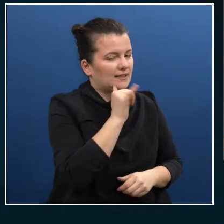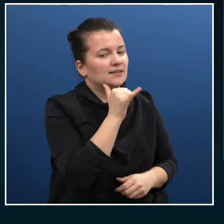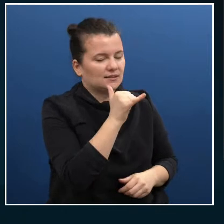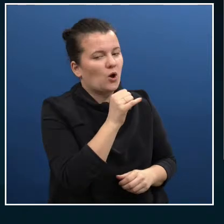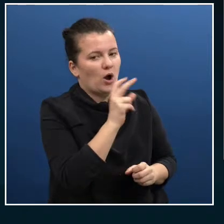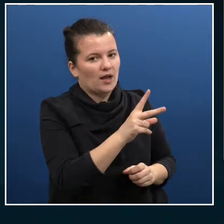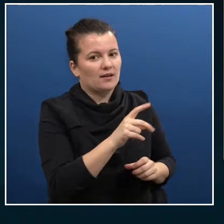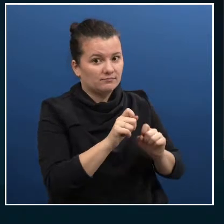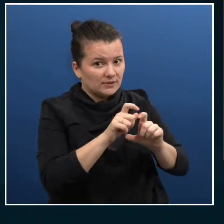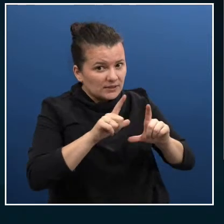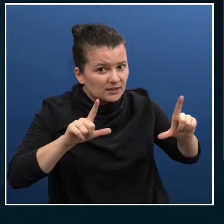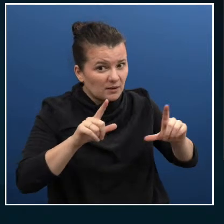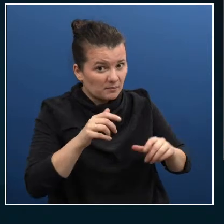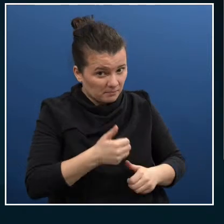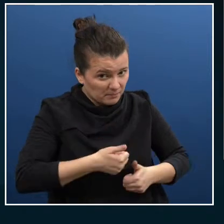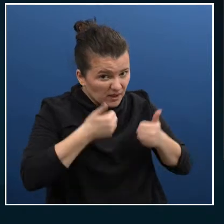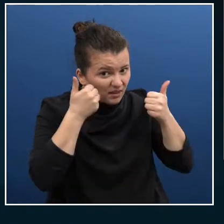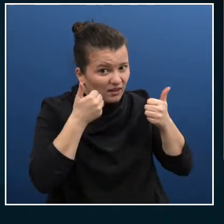Better like this?